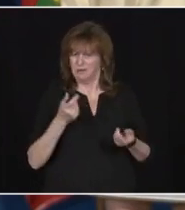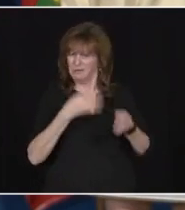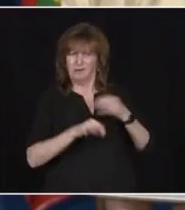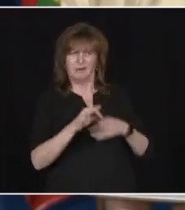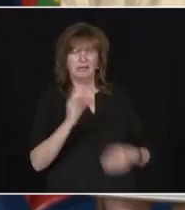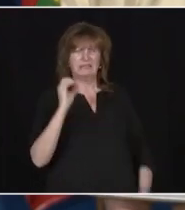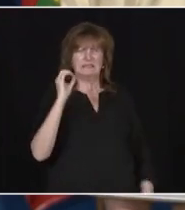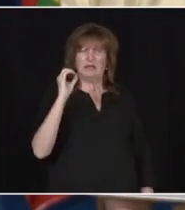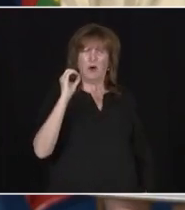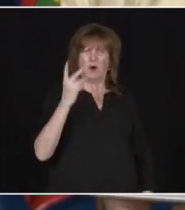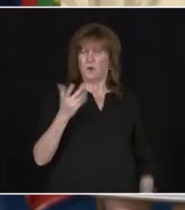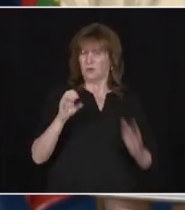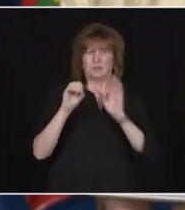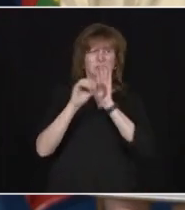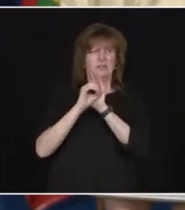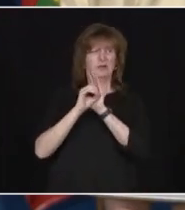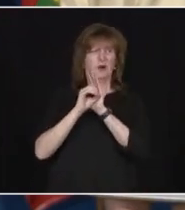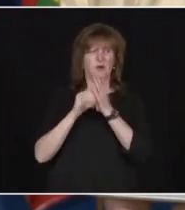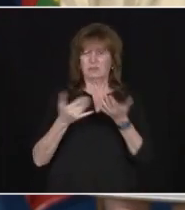paying your taxes. So,